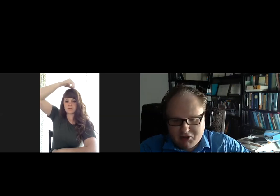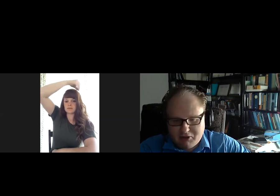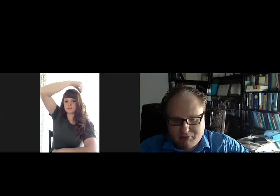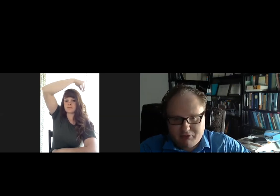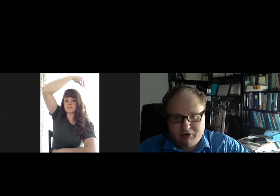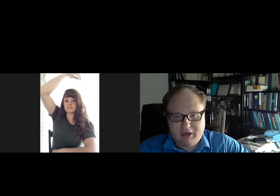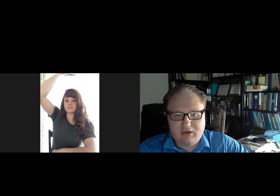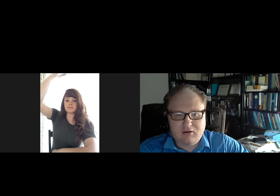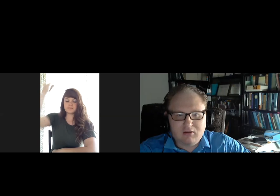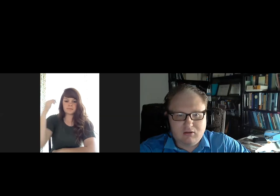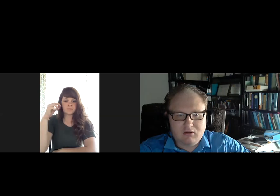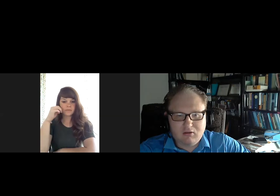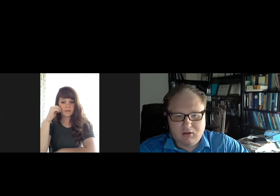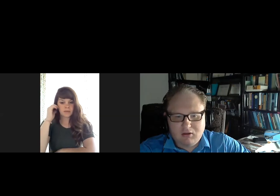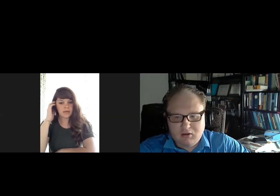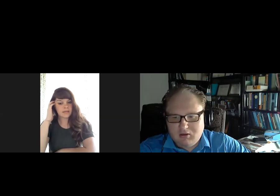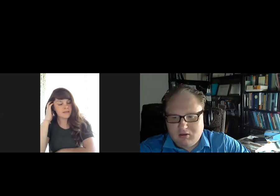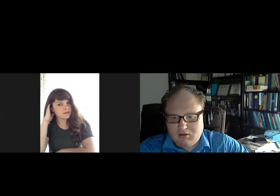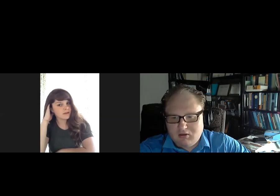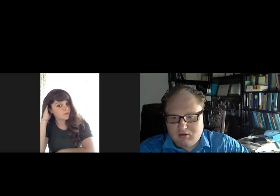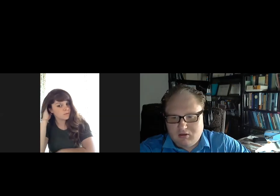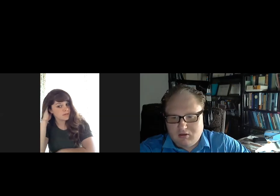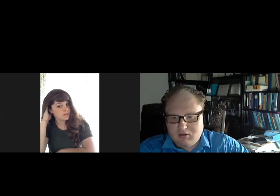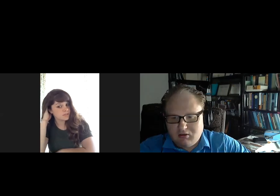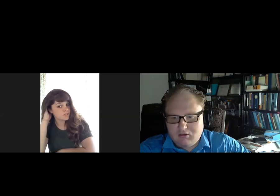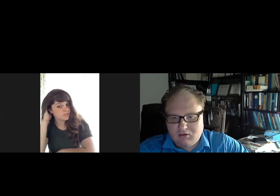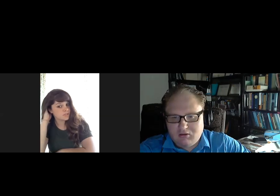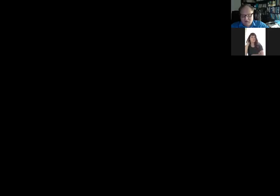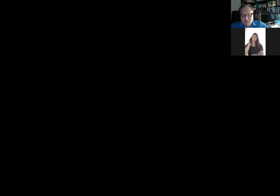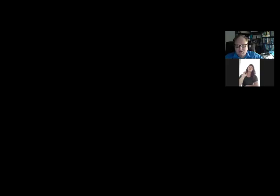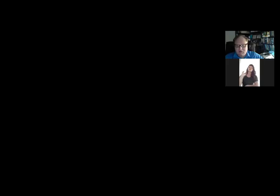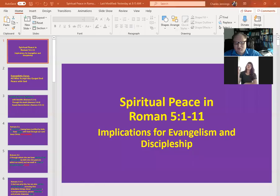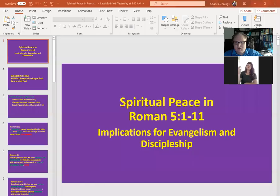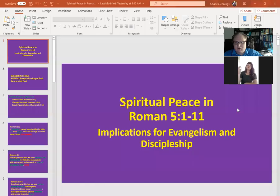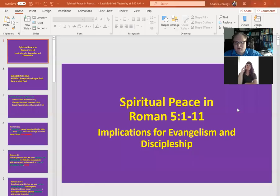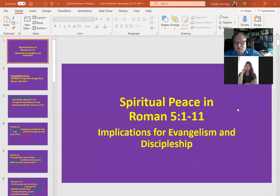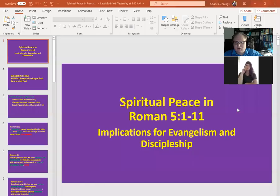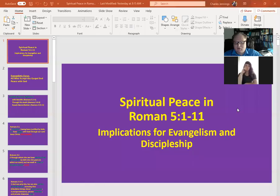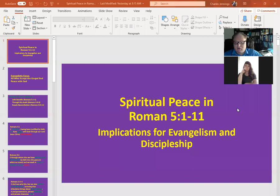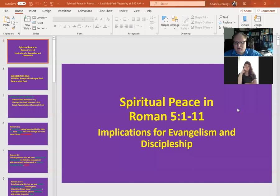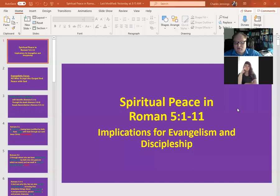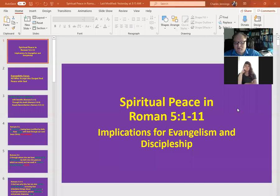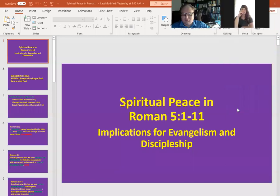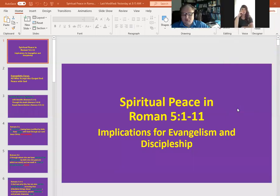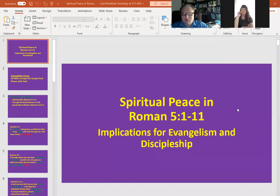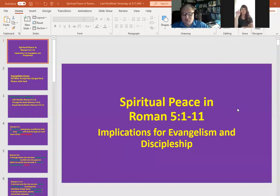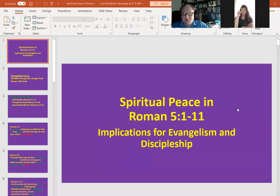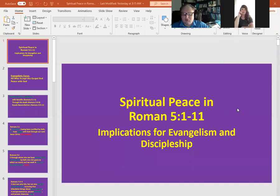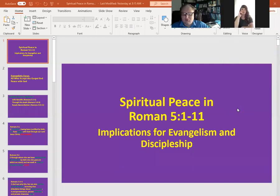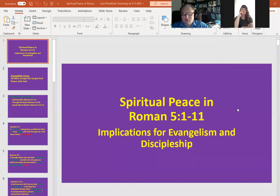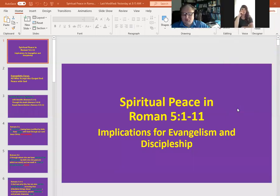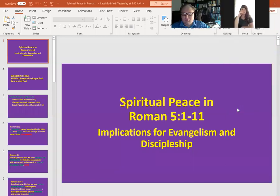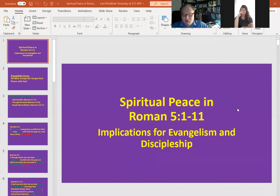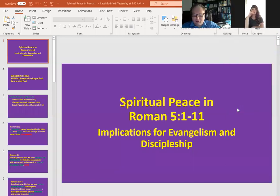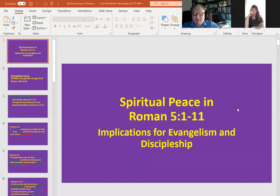now I'm going to share my screen. And I think another one we could do, Charlie, that we have started doing with my work is Google